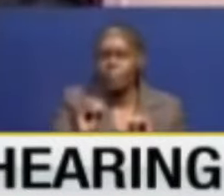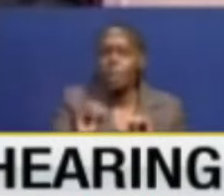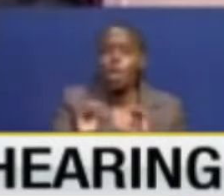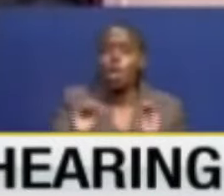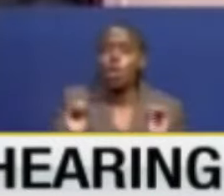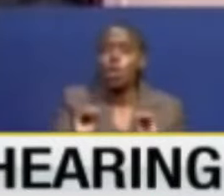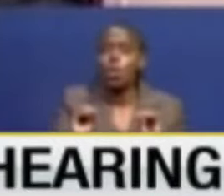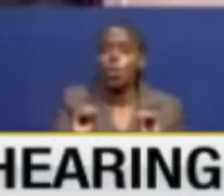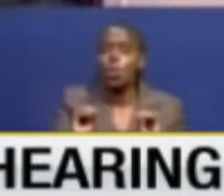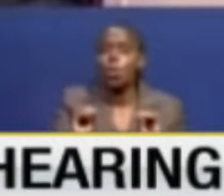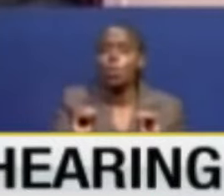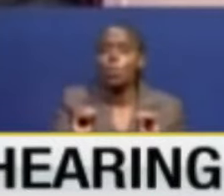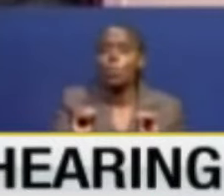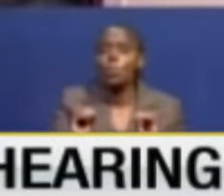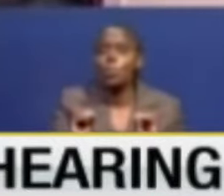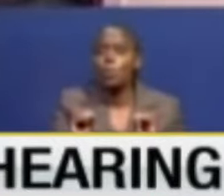no